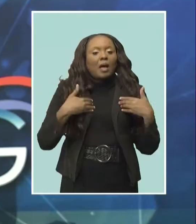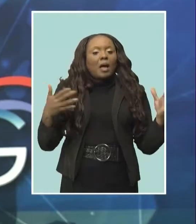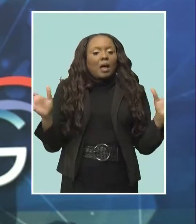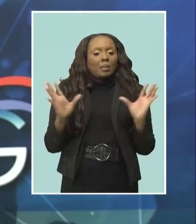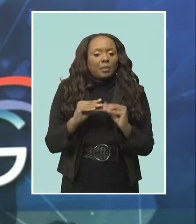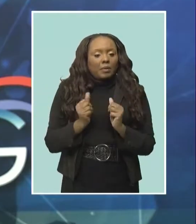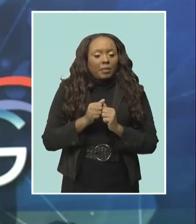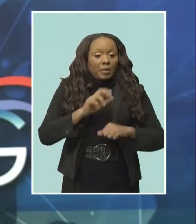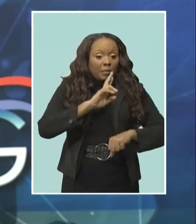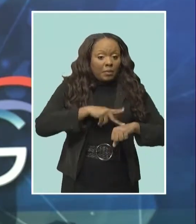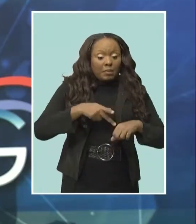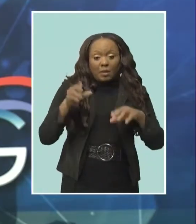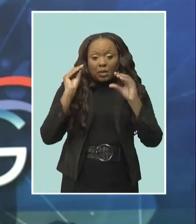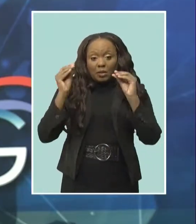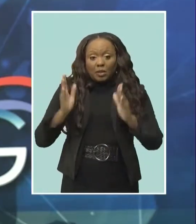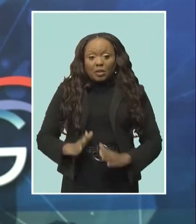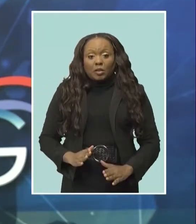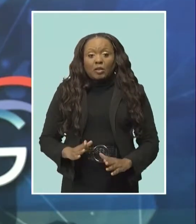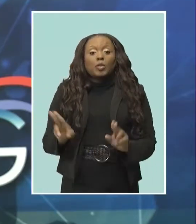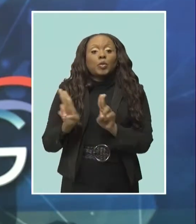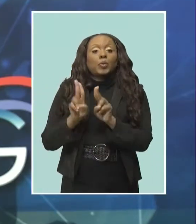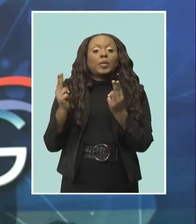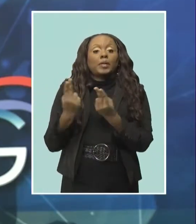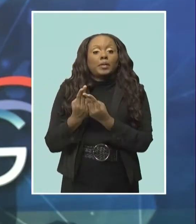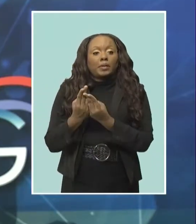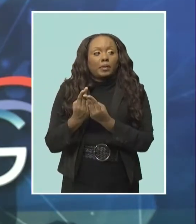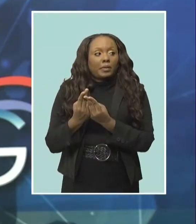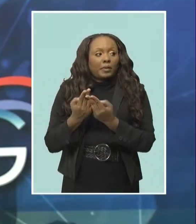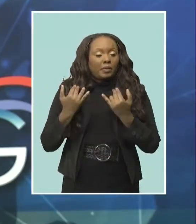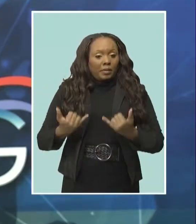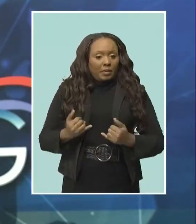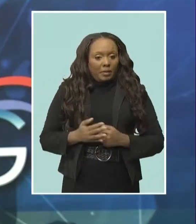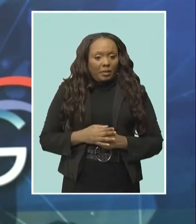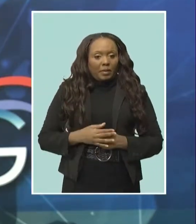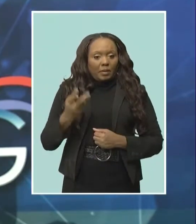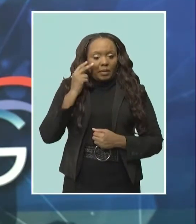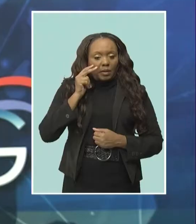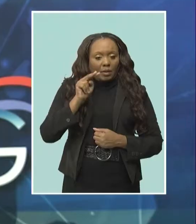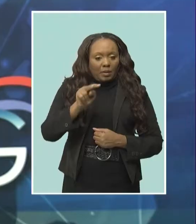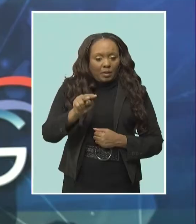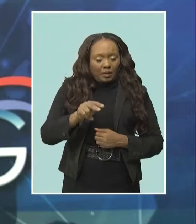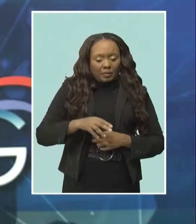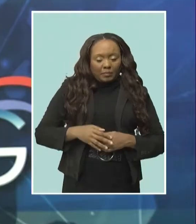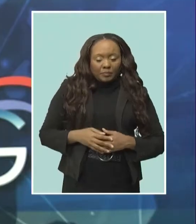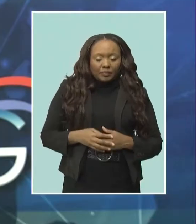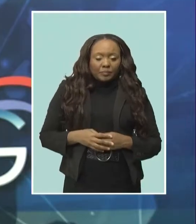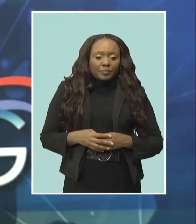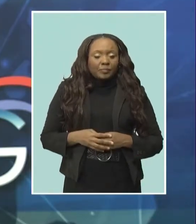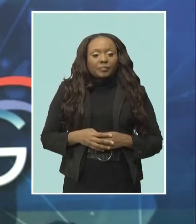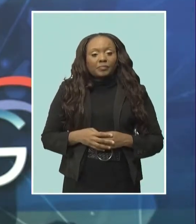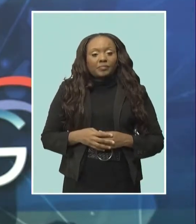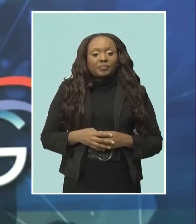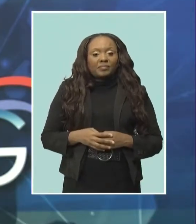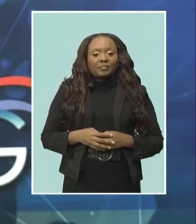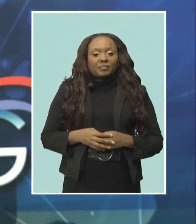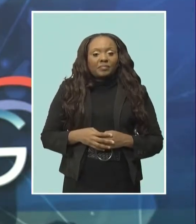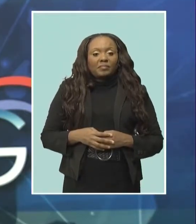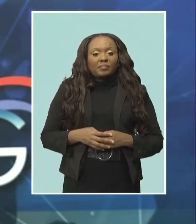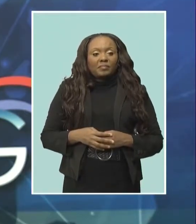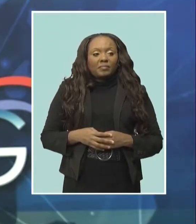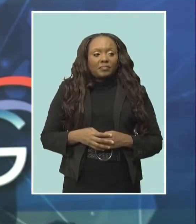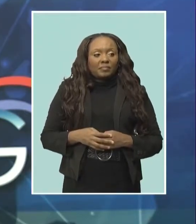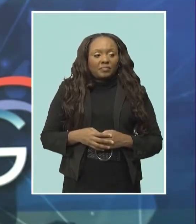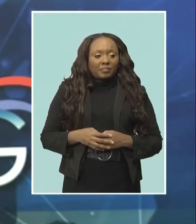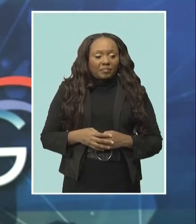principal, the teachers and labour unions earlier today. Sharika Griffith visited the St. James School and filed this